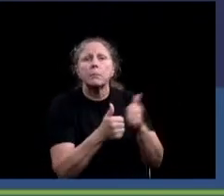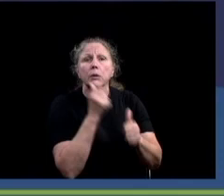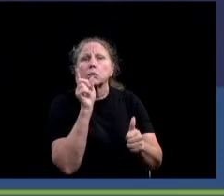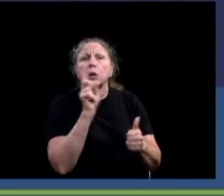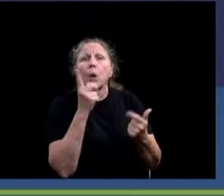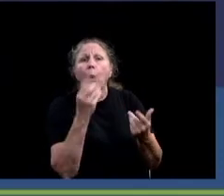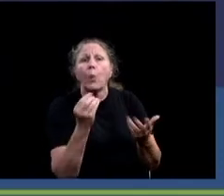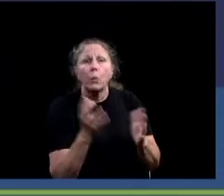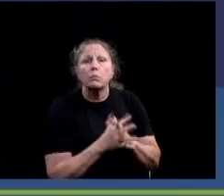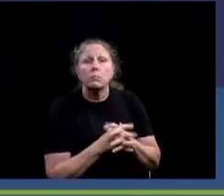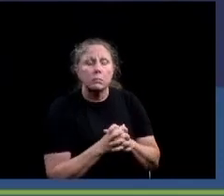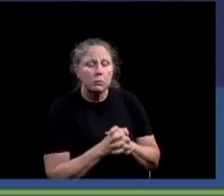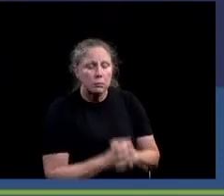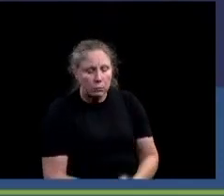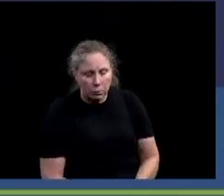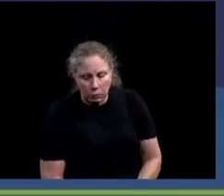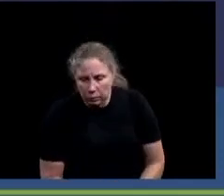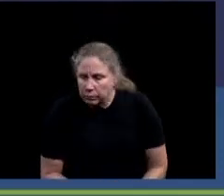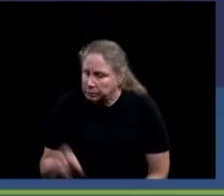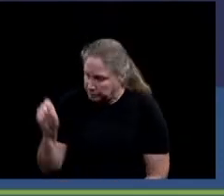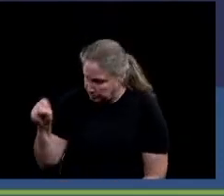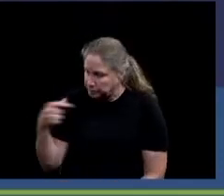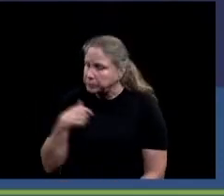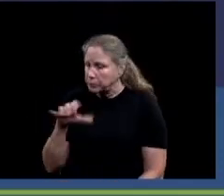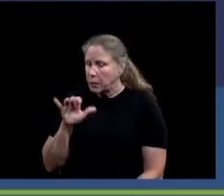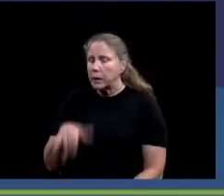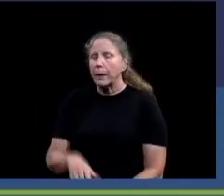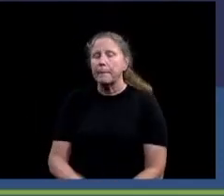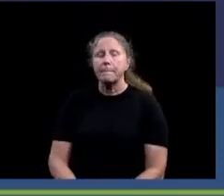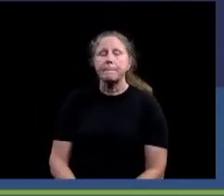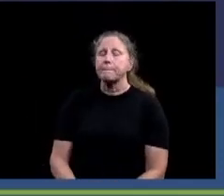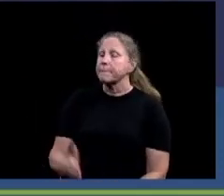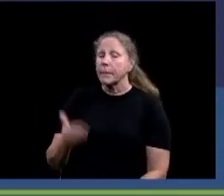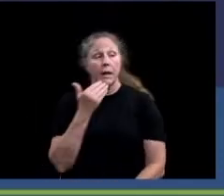for you. Thank you. Anything else?